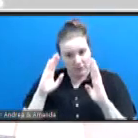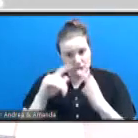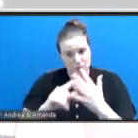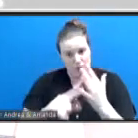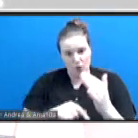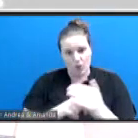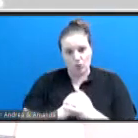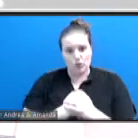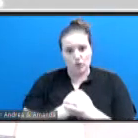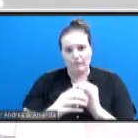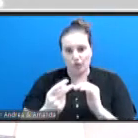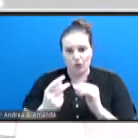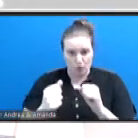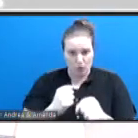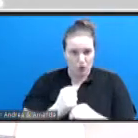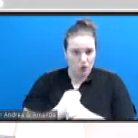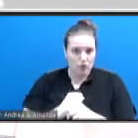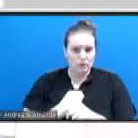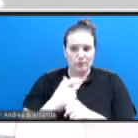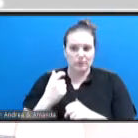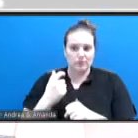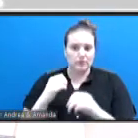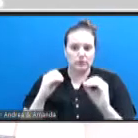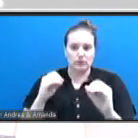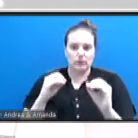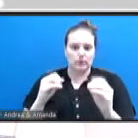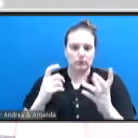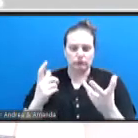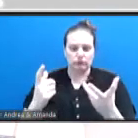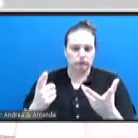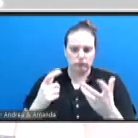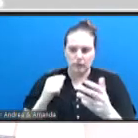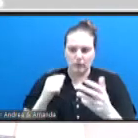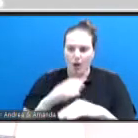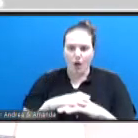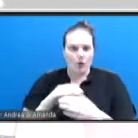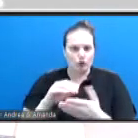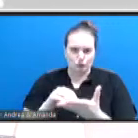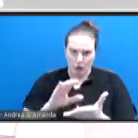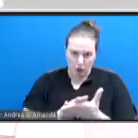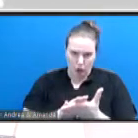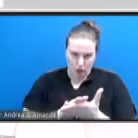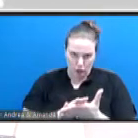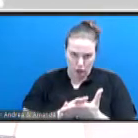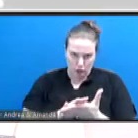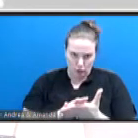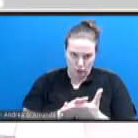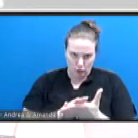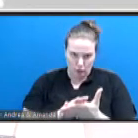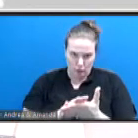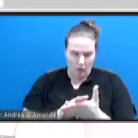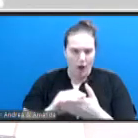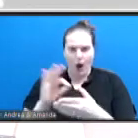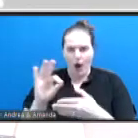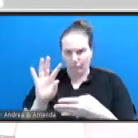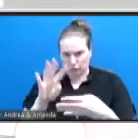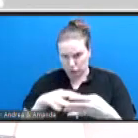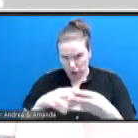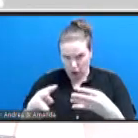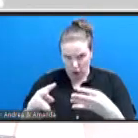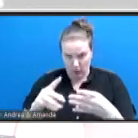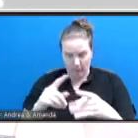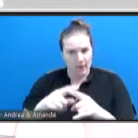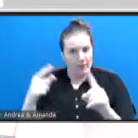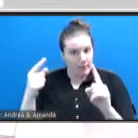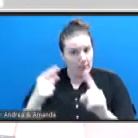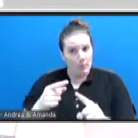for a couple of years because it was off the record, but off the chart. But the point being, as soon